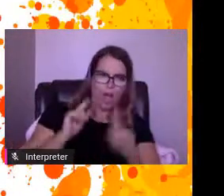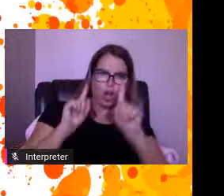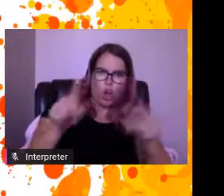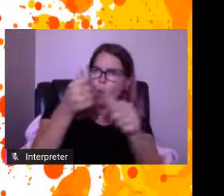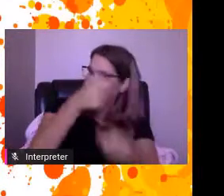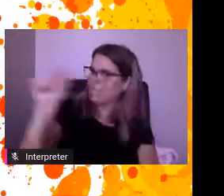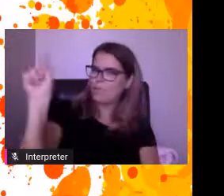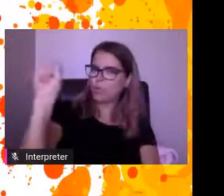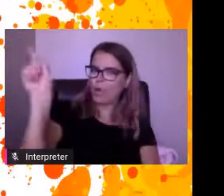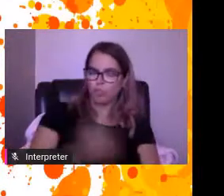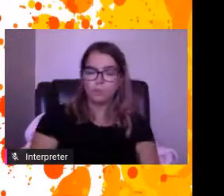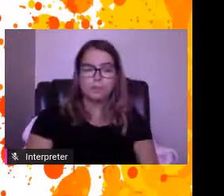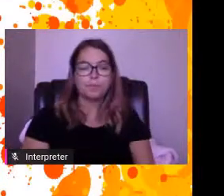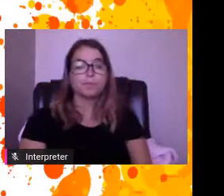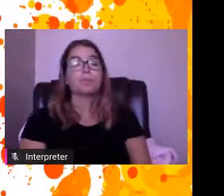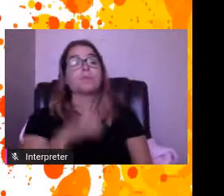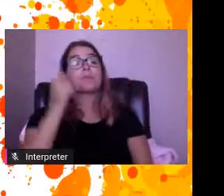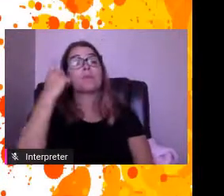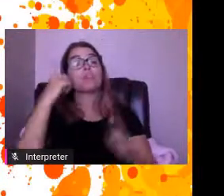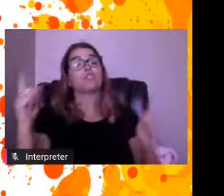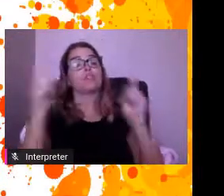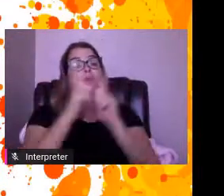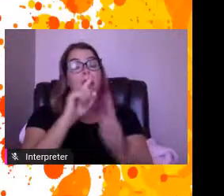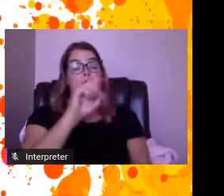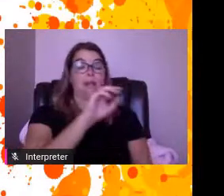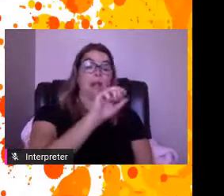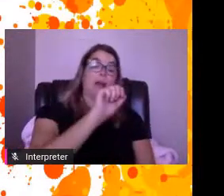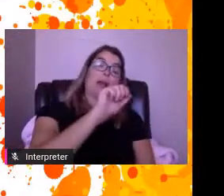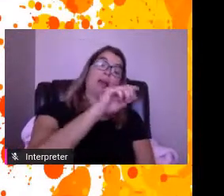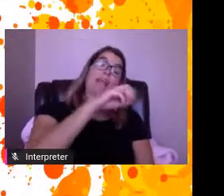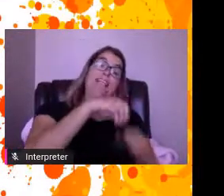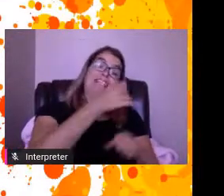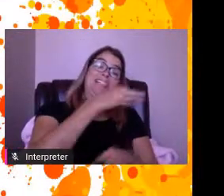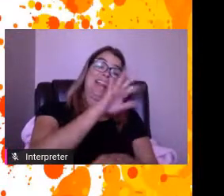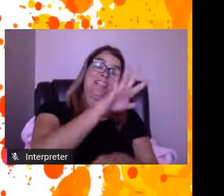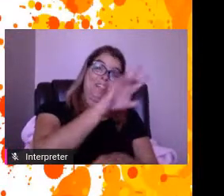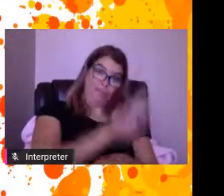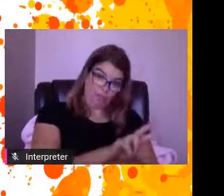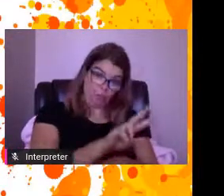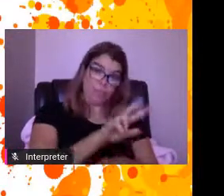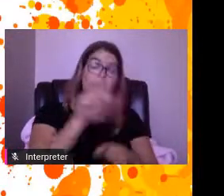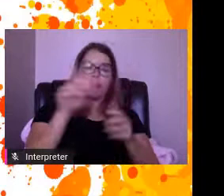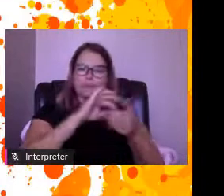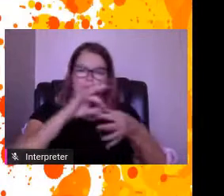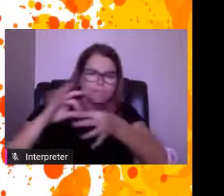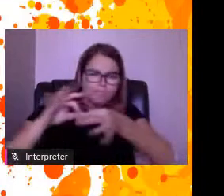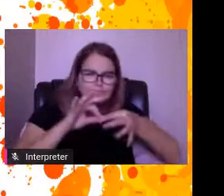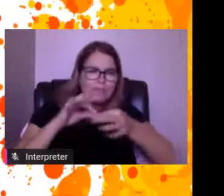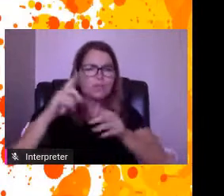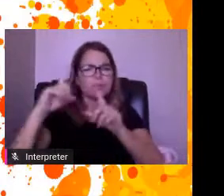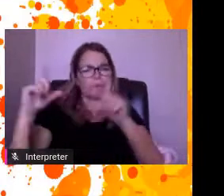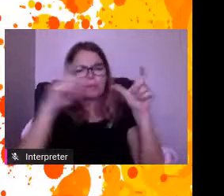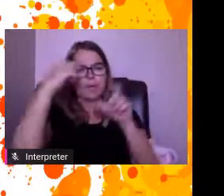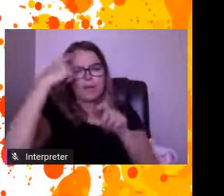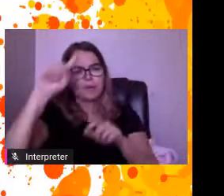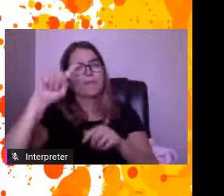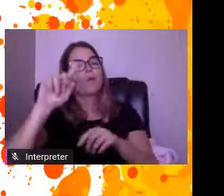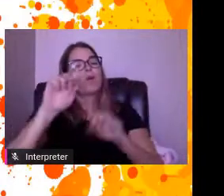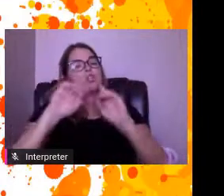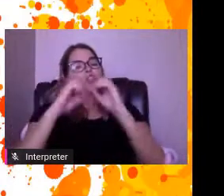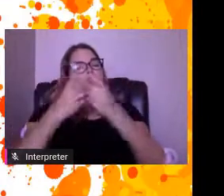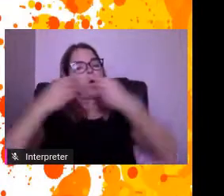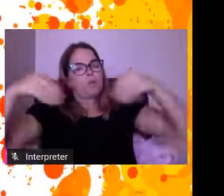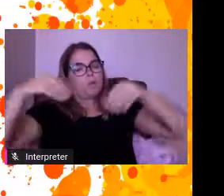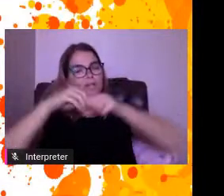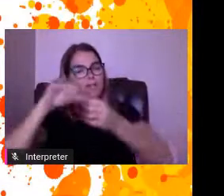Jasper Johns met Robert Rauschenberg in 1953 while they were collaborating on window displays for high-end department stores in New York City. The two